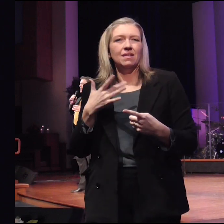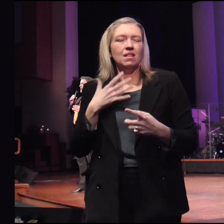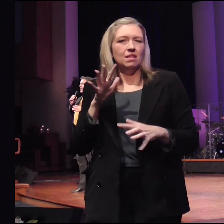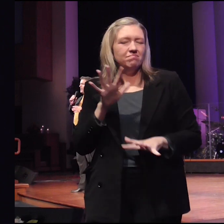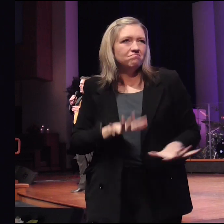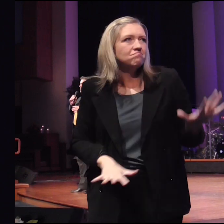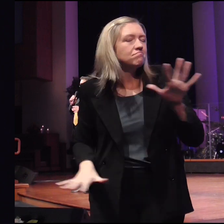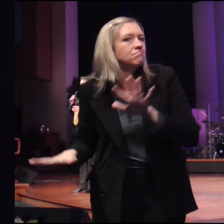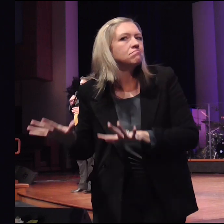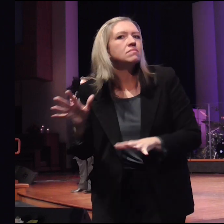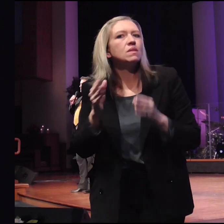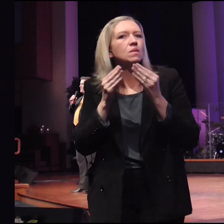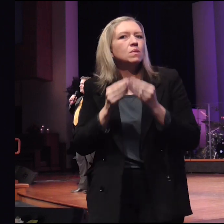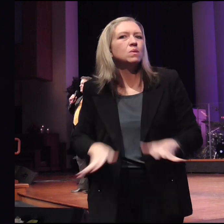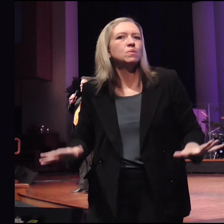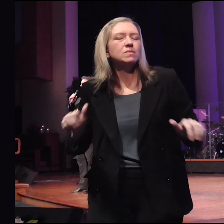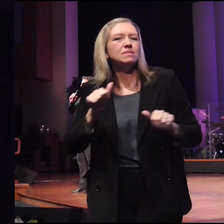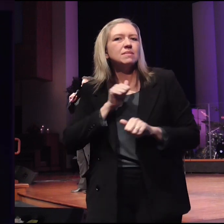lose